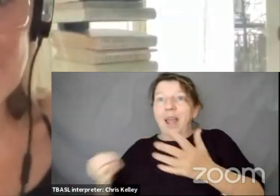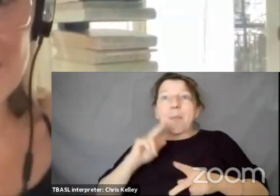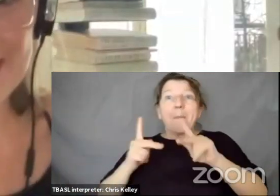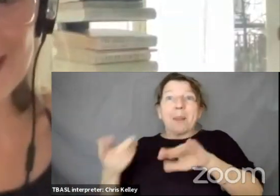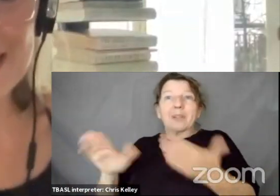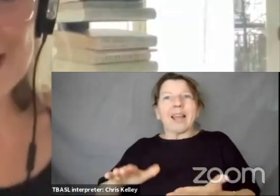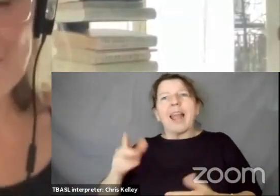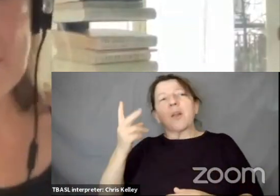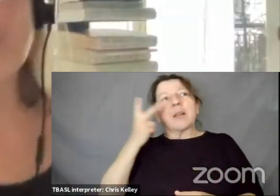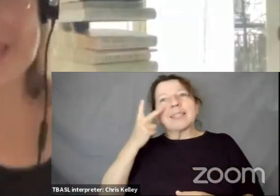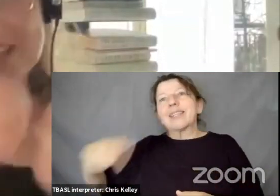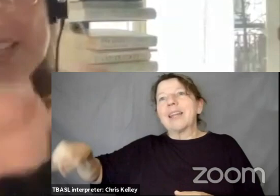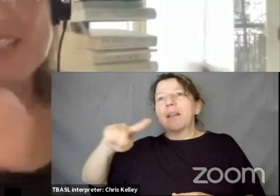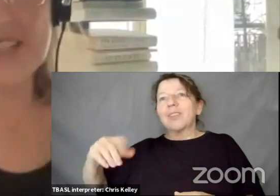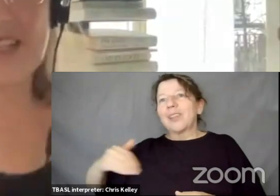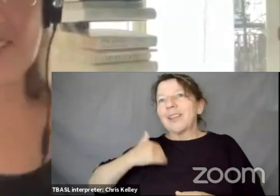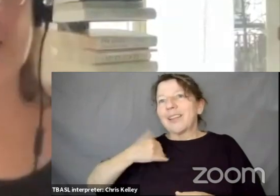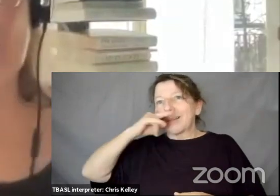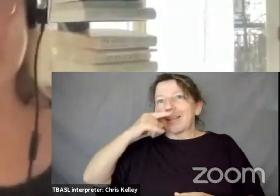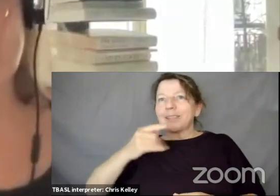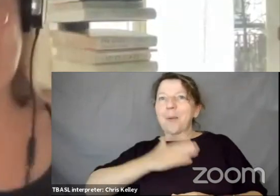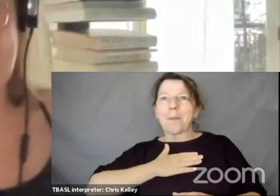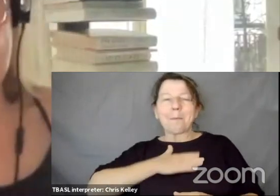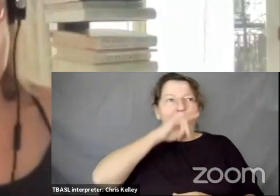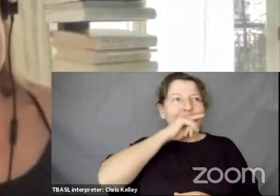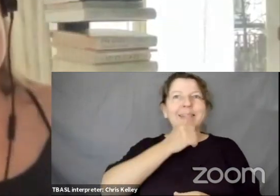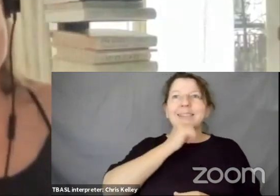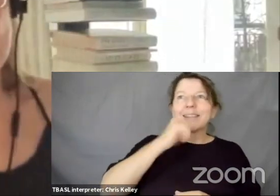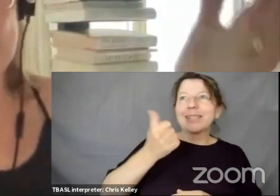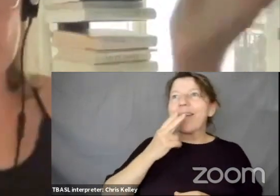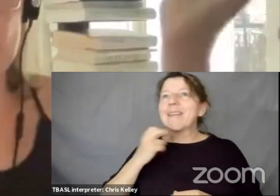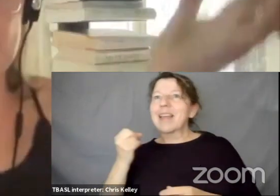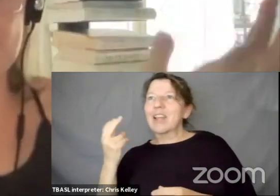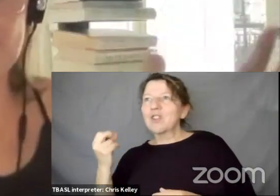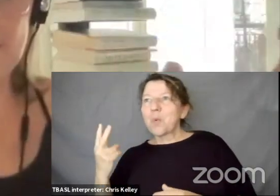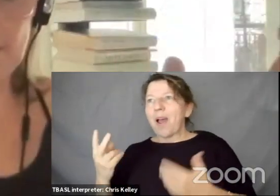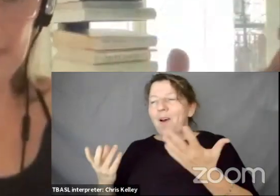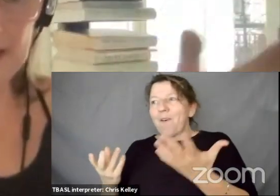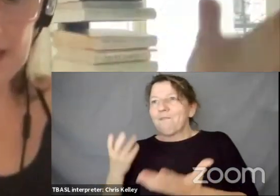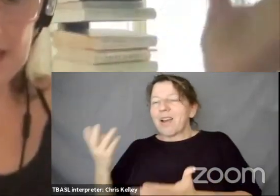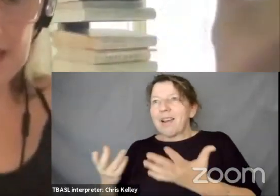year old, like, anyway, these are the links that I was seeing, and it really put,